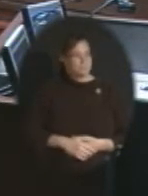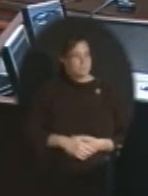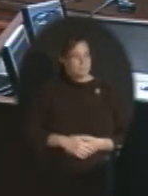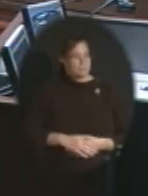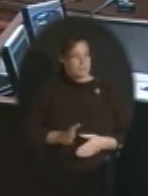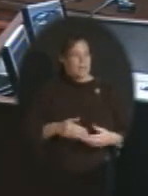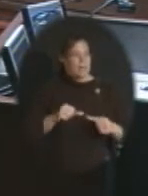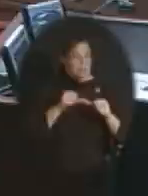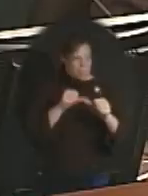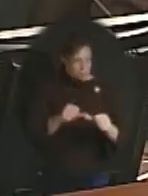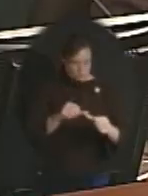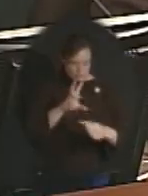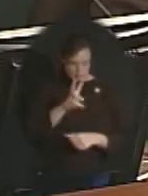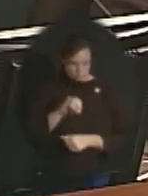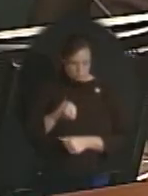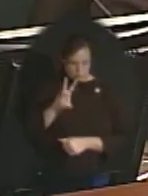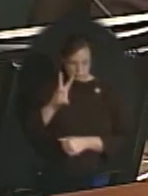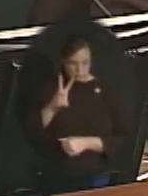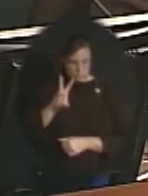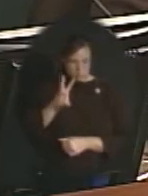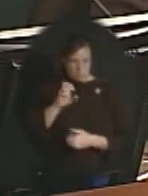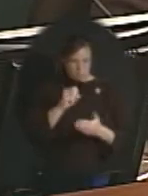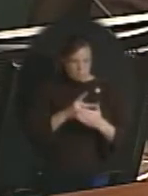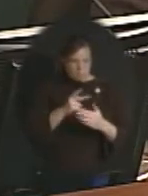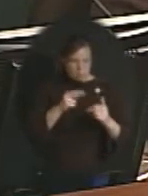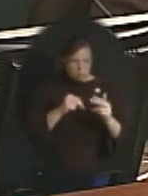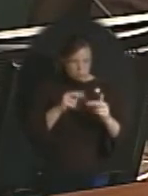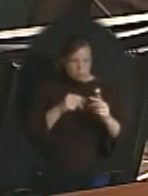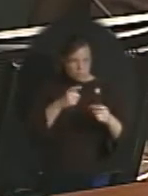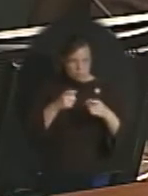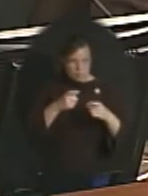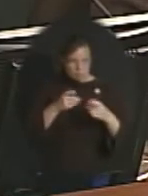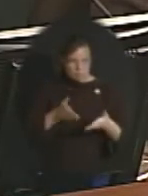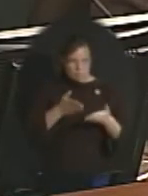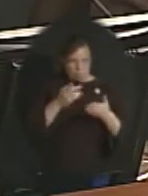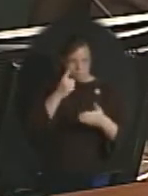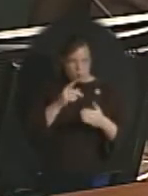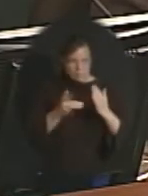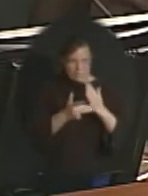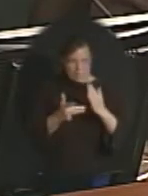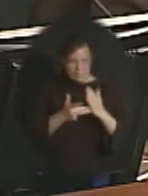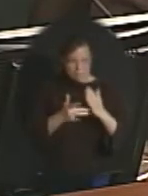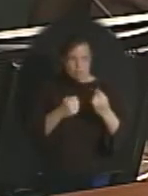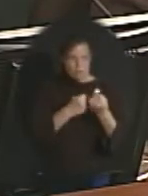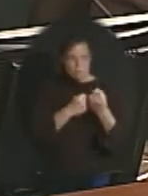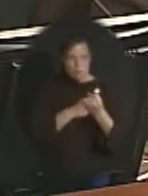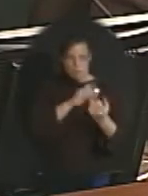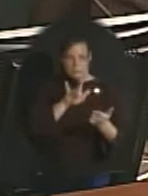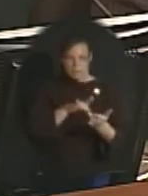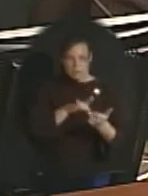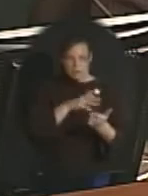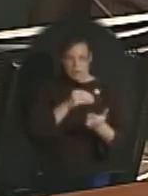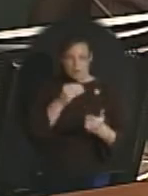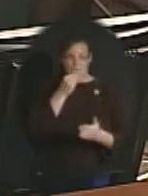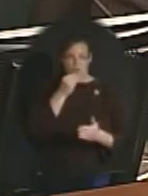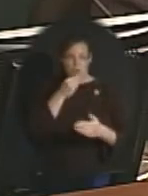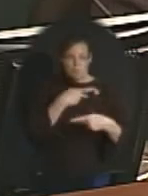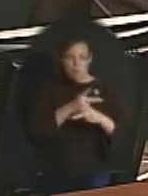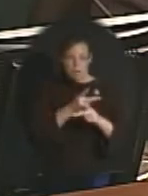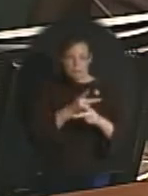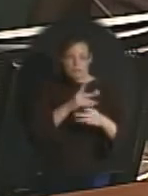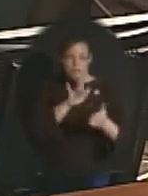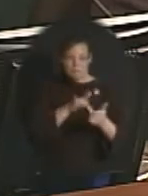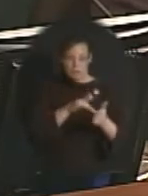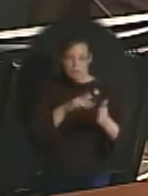motion carries. 6.06, approval of construction management proposal for the Technology Support Center and Food Production Center